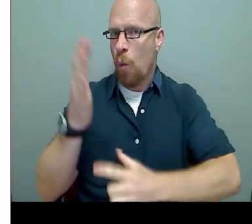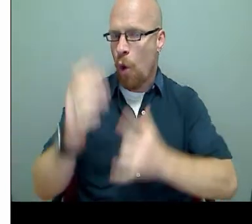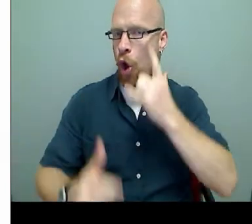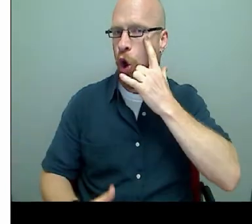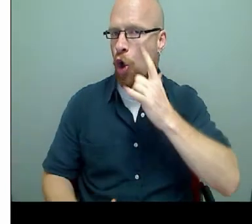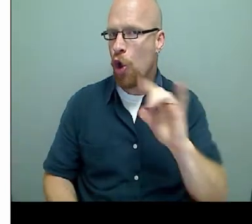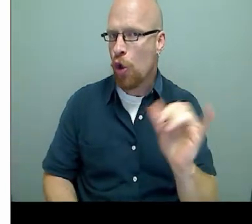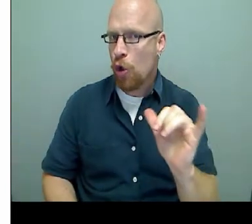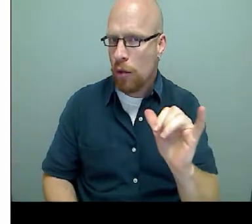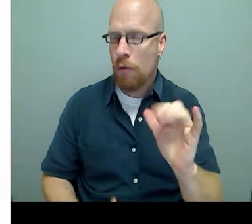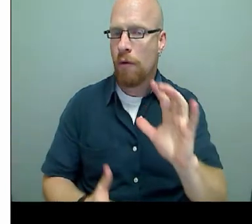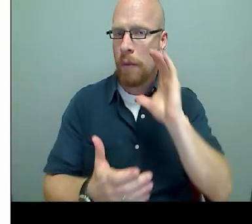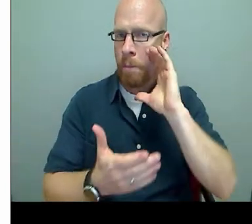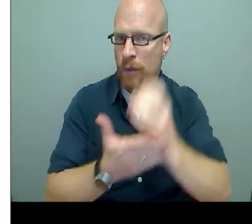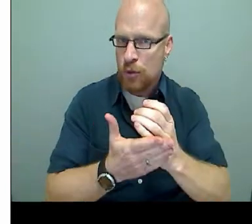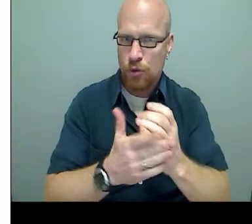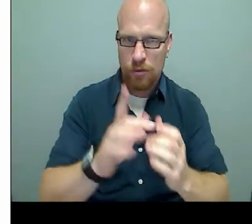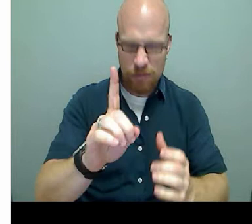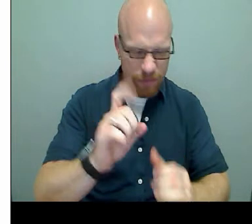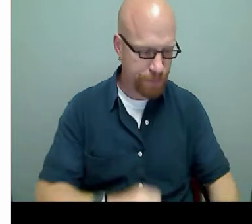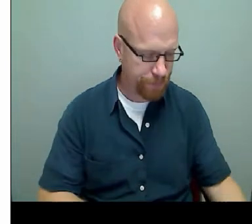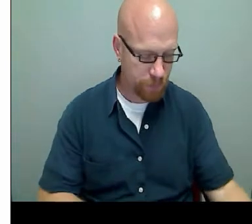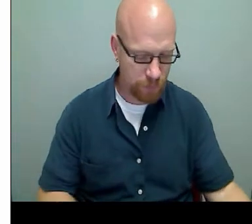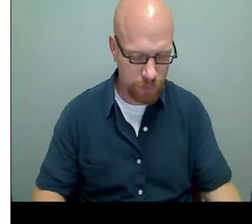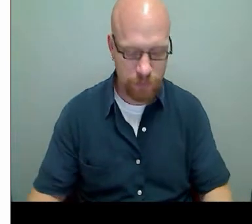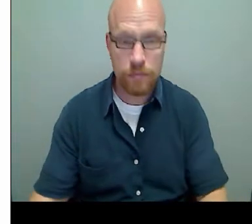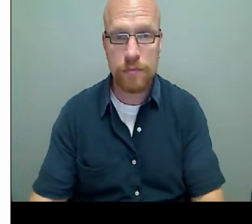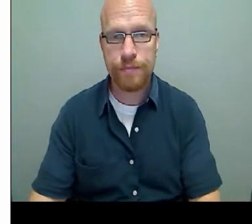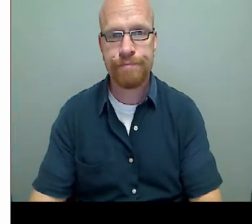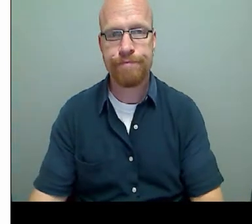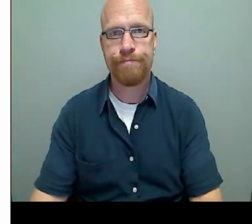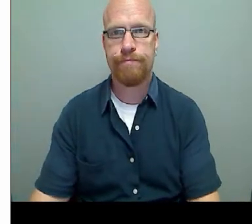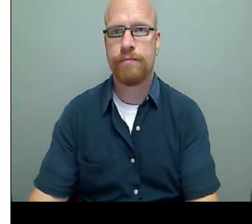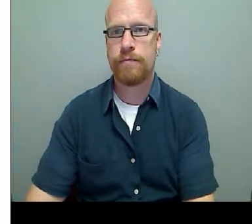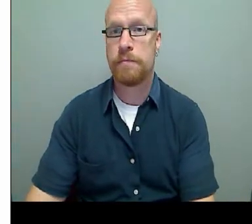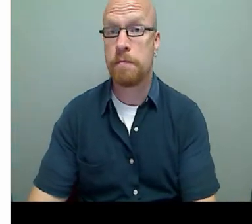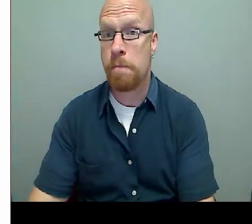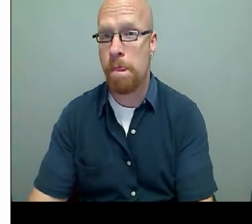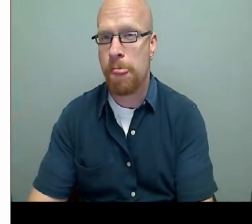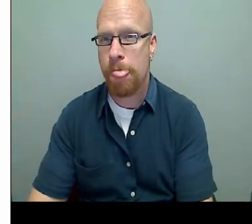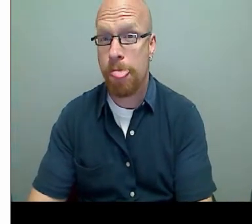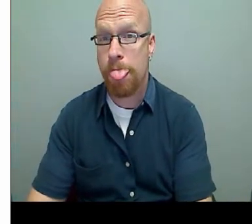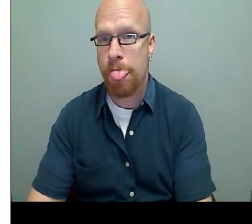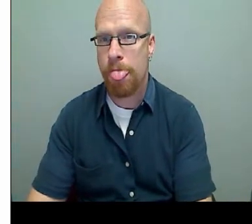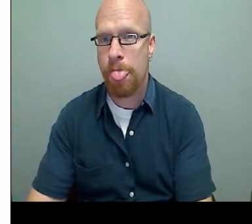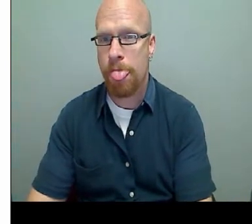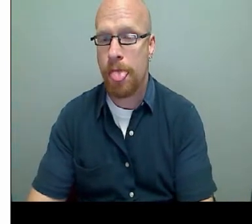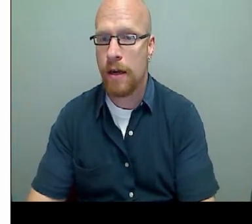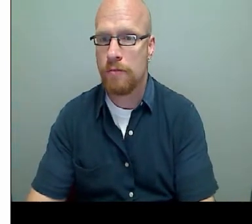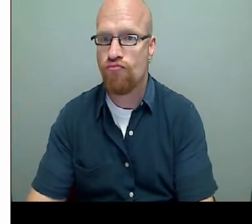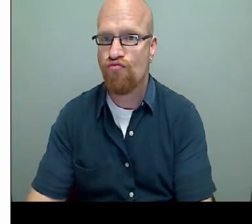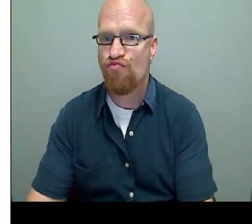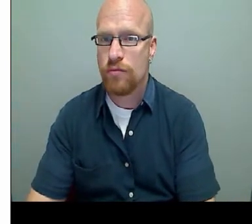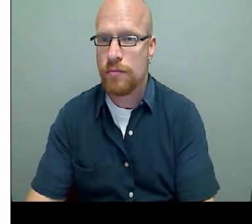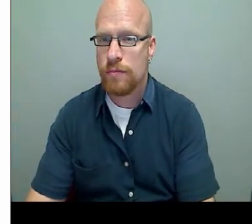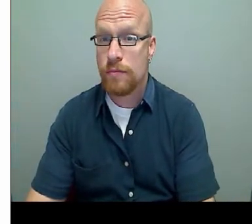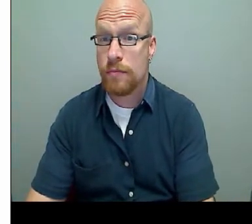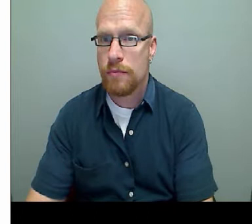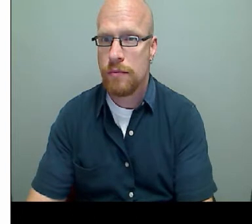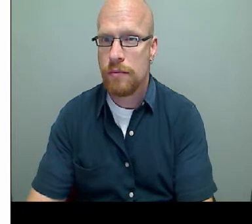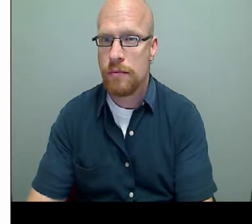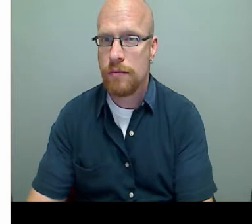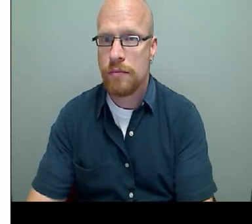We need to look at both equations and figure out where they are on the x and y plane.